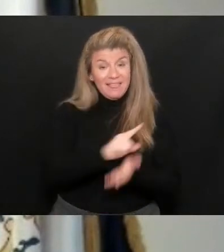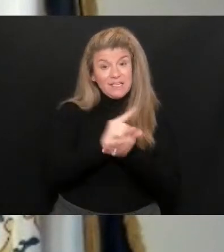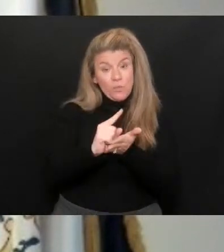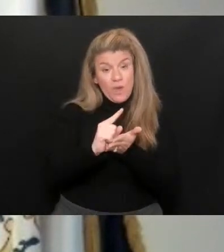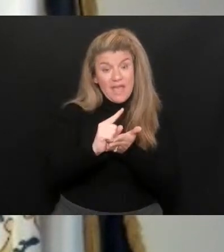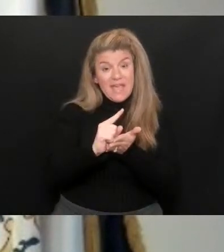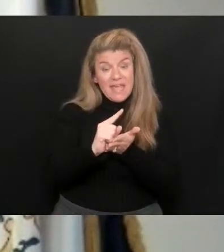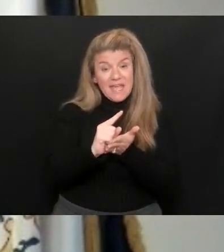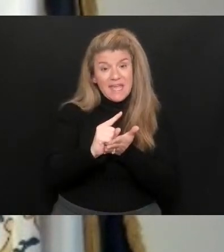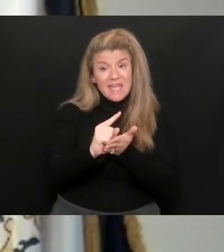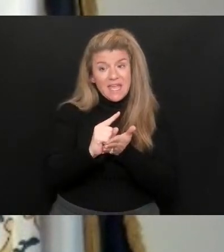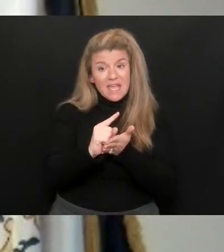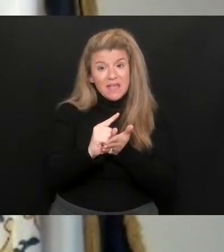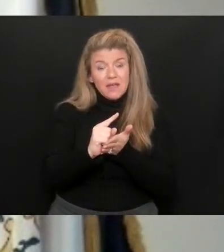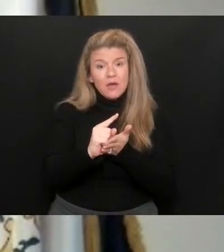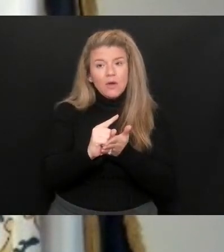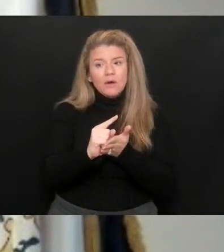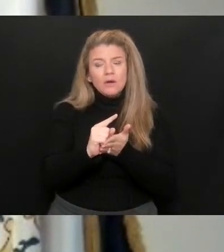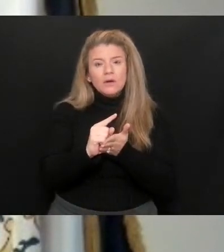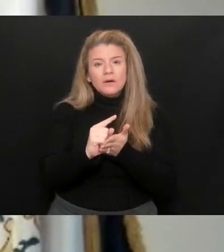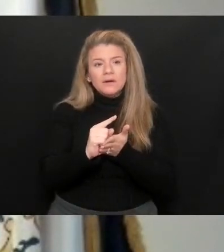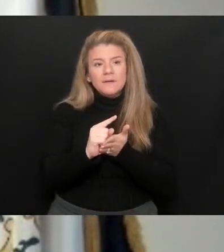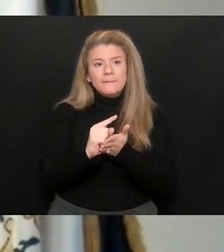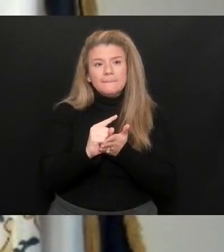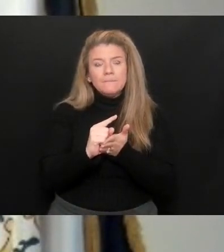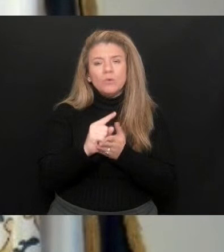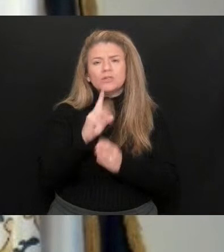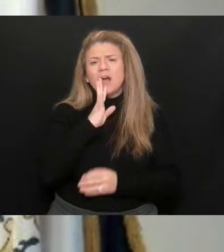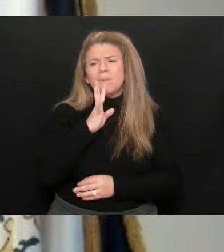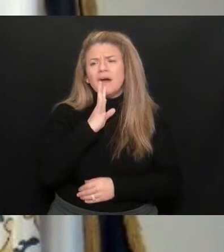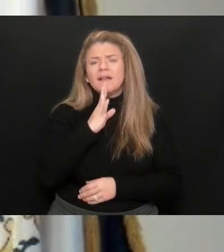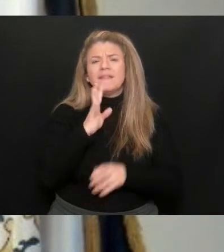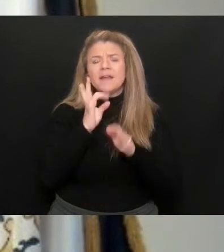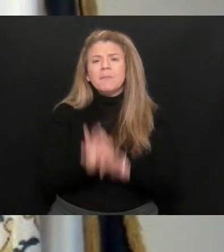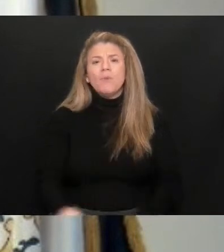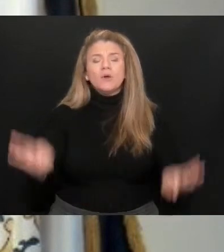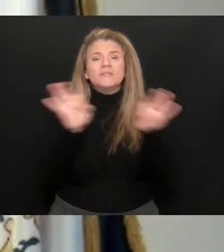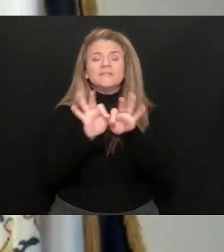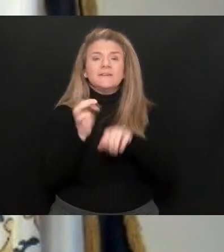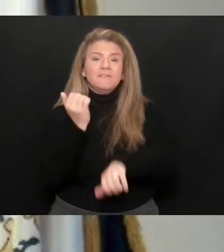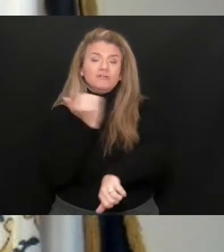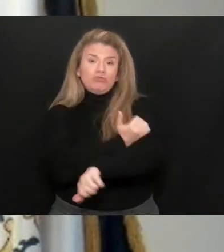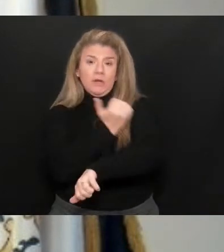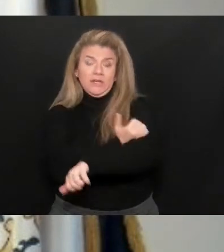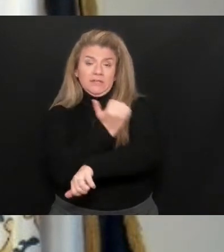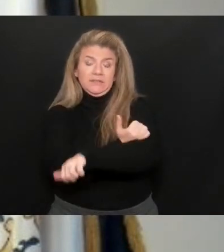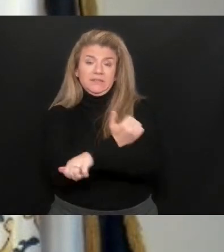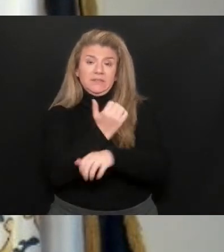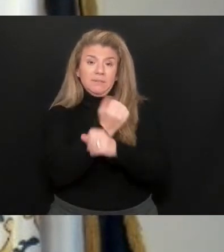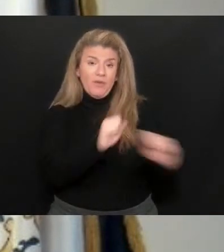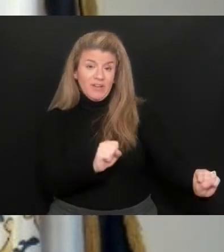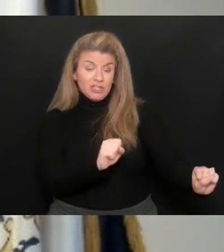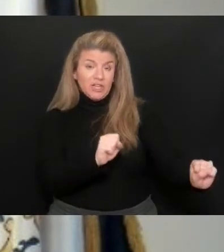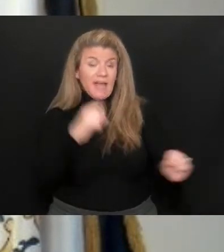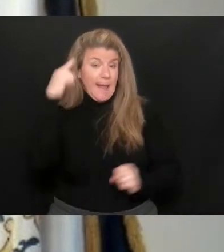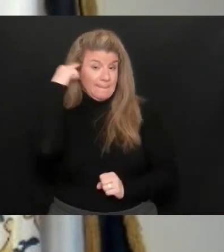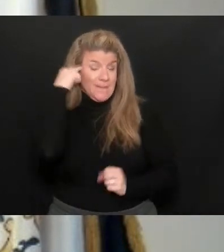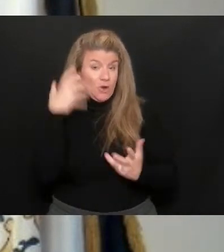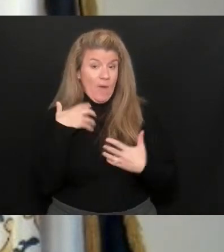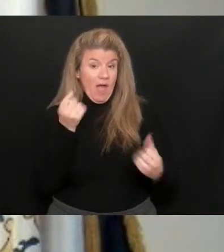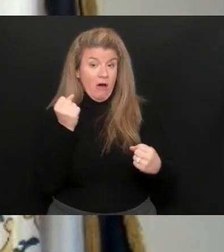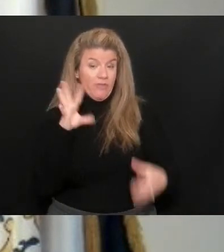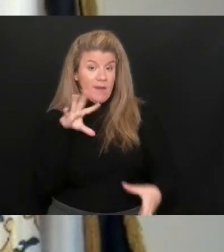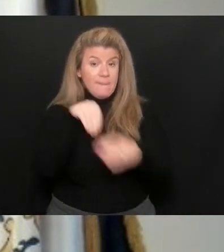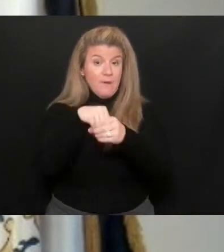join advocates across the nation in emphasizing the importance of substance use prevention and positive mental health as a part